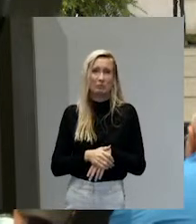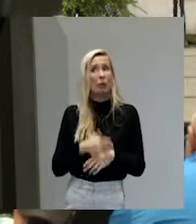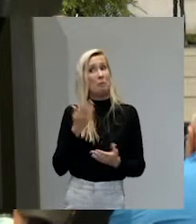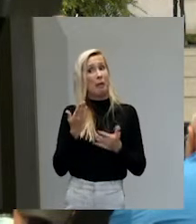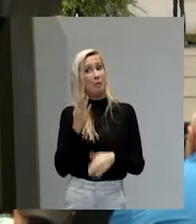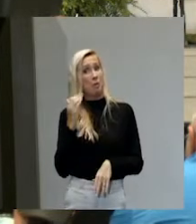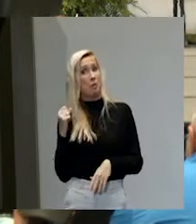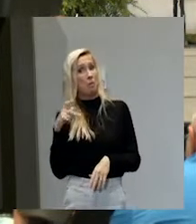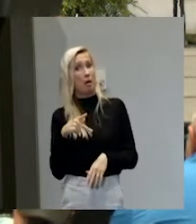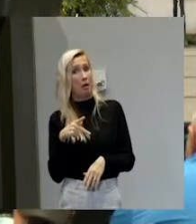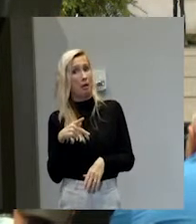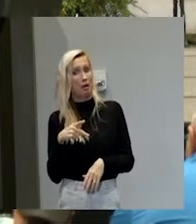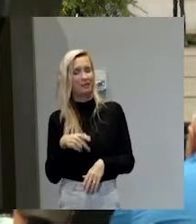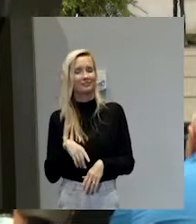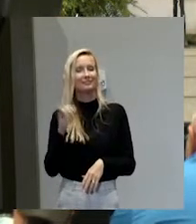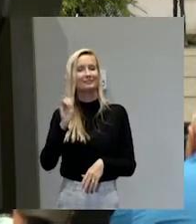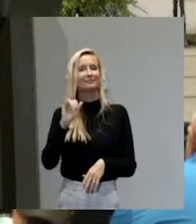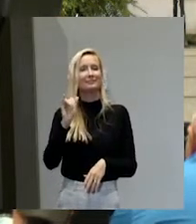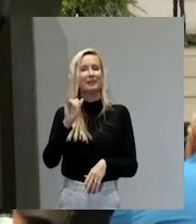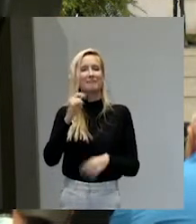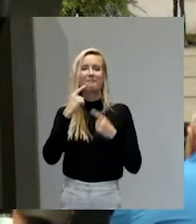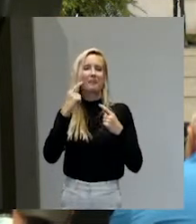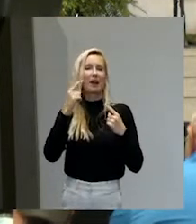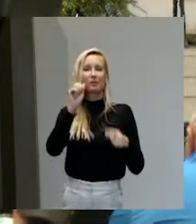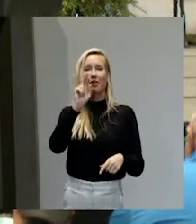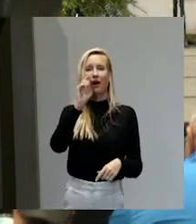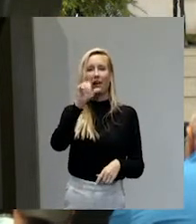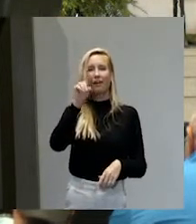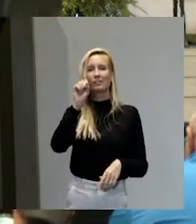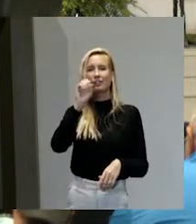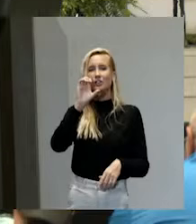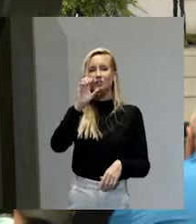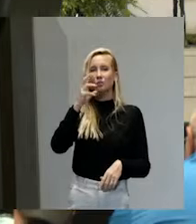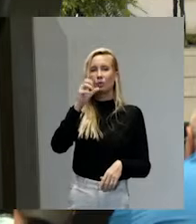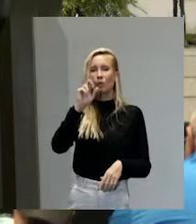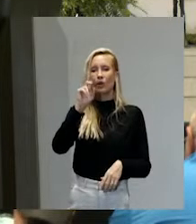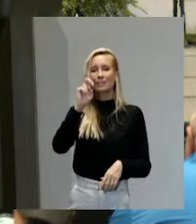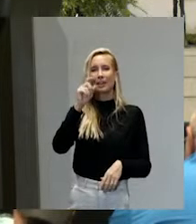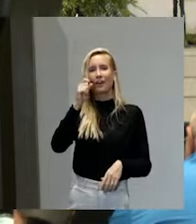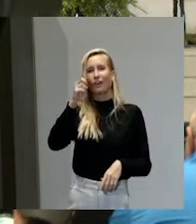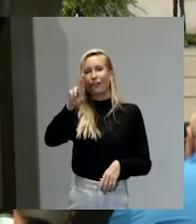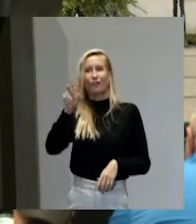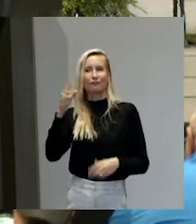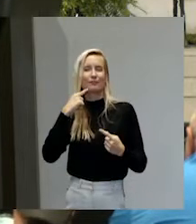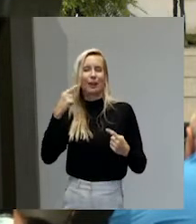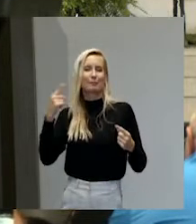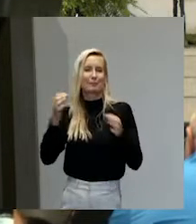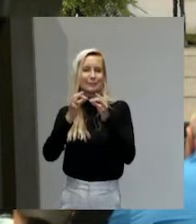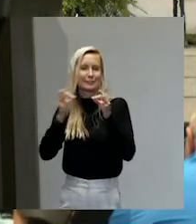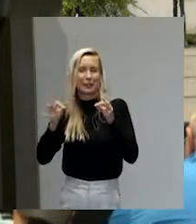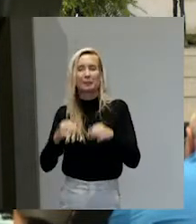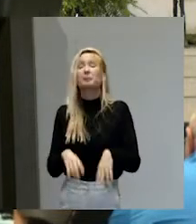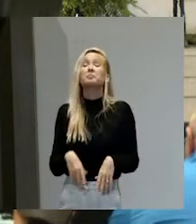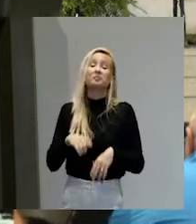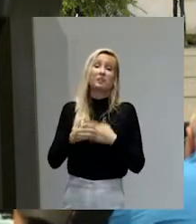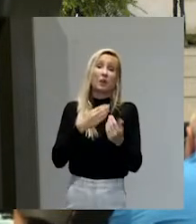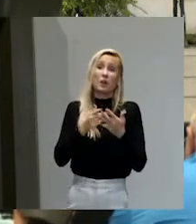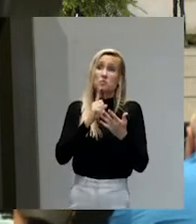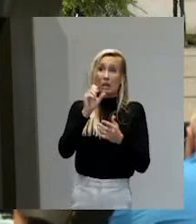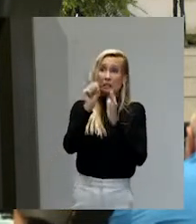Yeah, but to answer this a little politically, I'm not sure if it's going to come back or not yet.